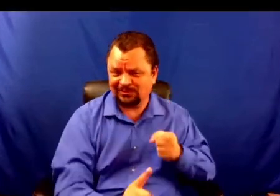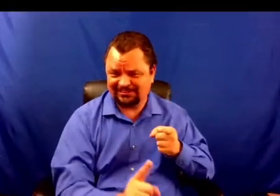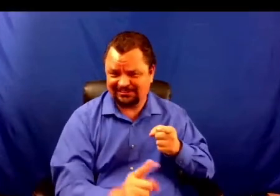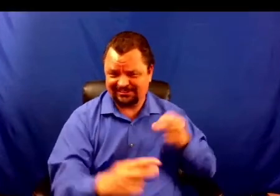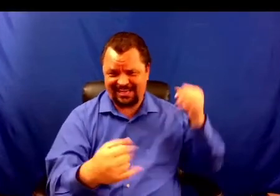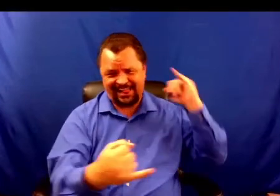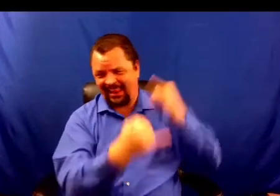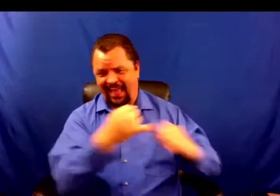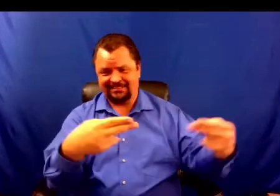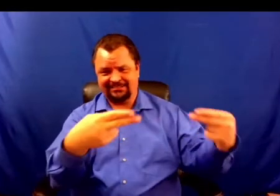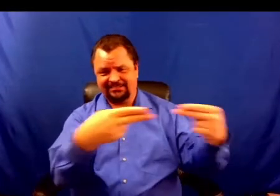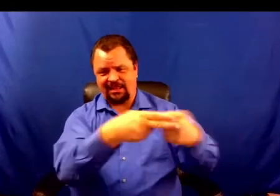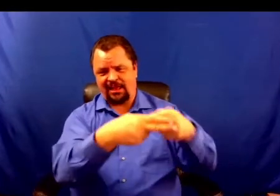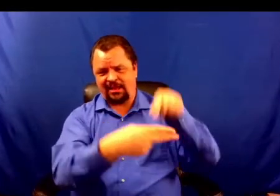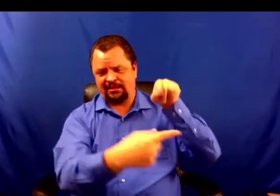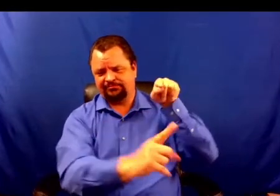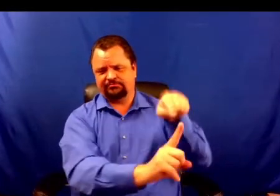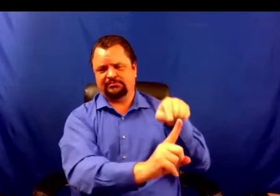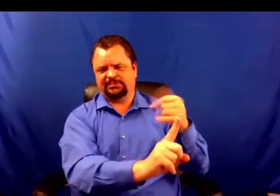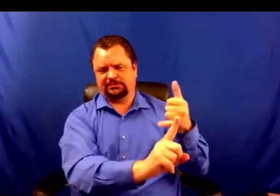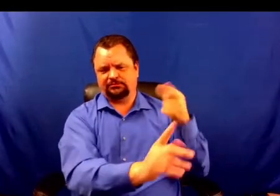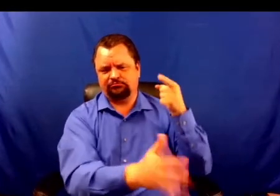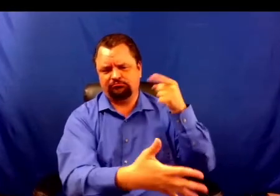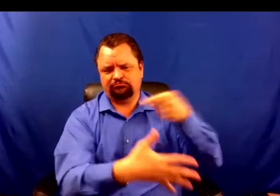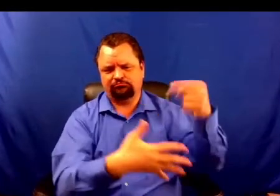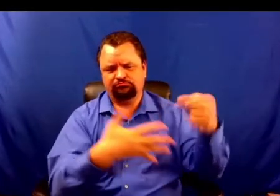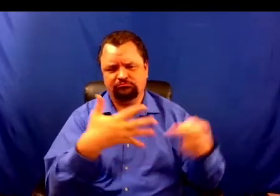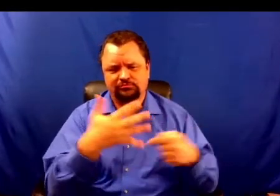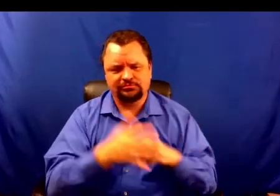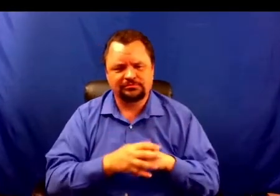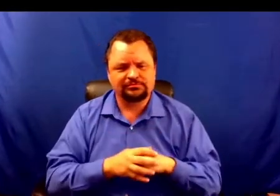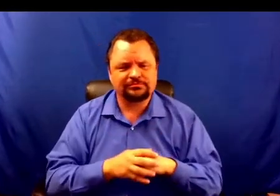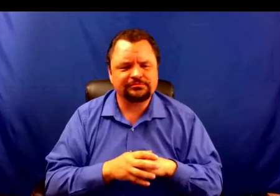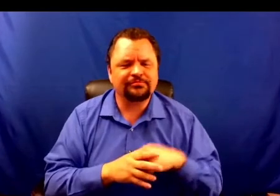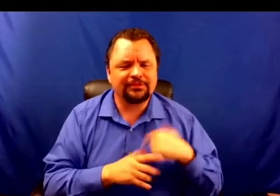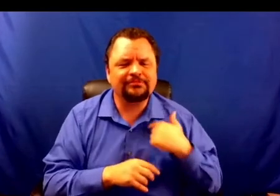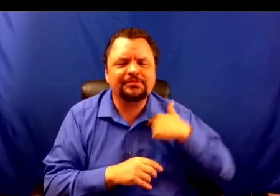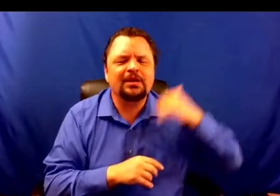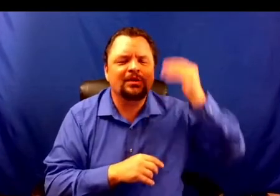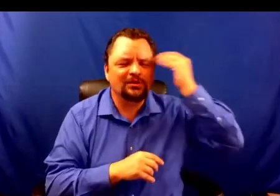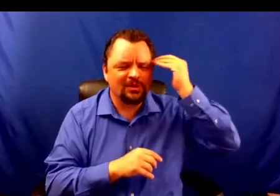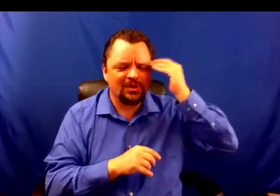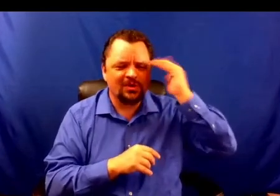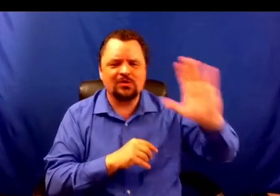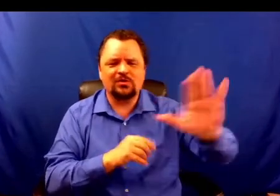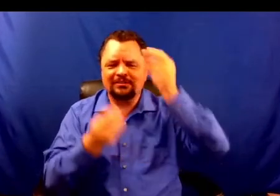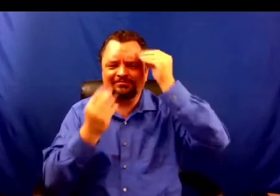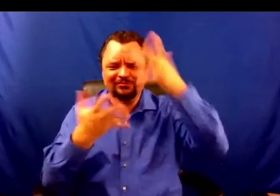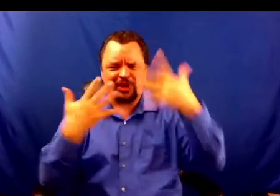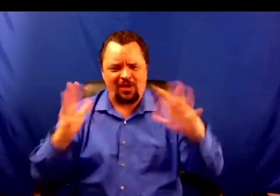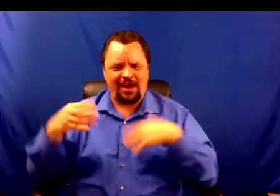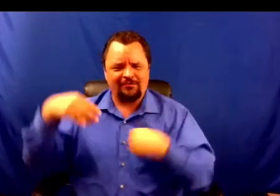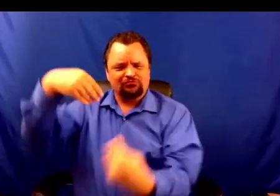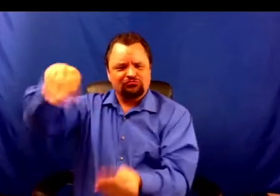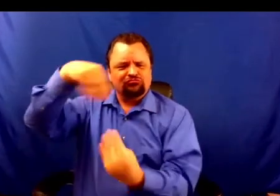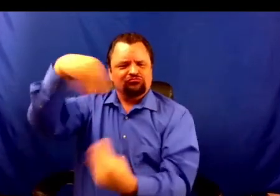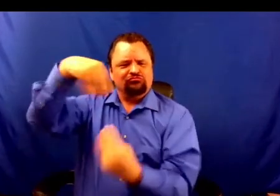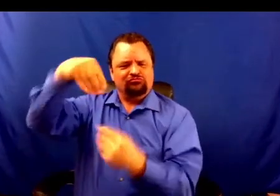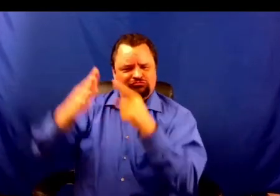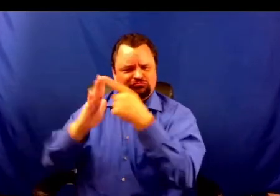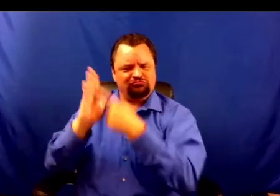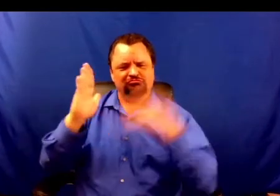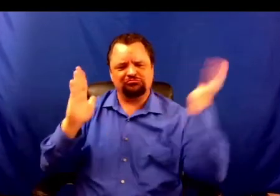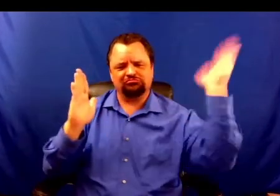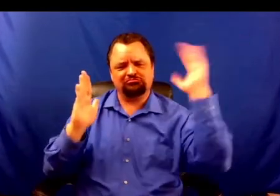I believe this is in your board packet, so you guys have the entire presentation. We do. So there